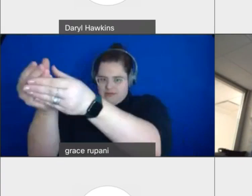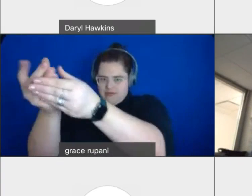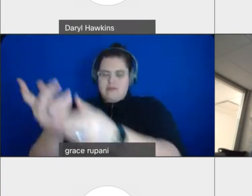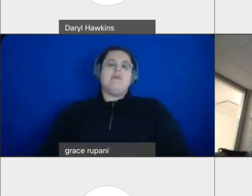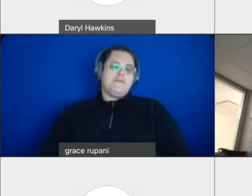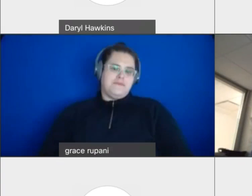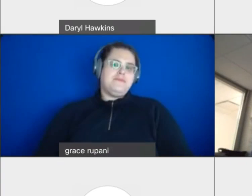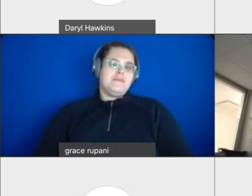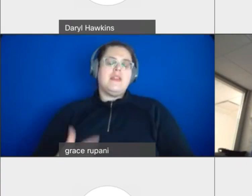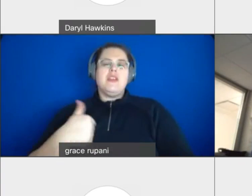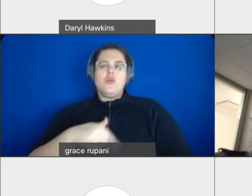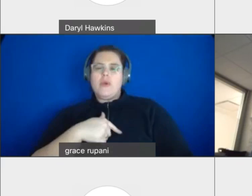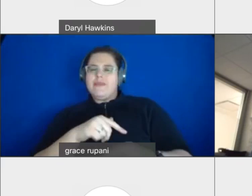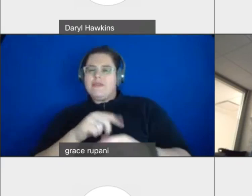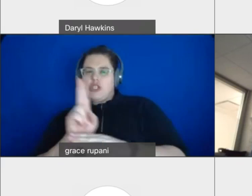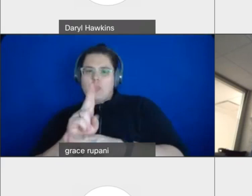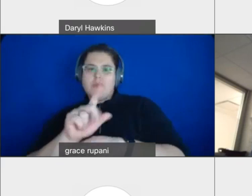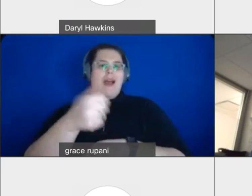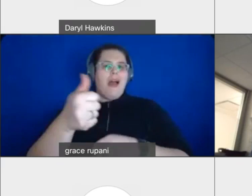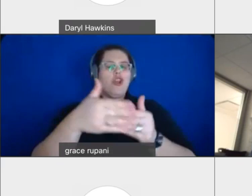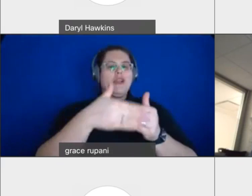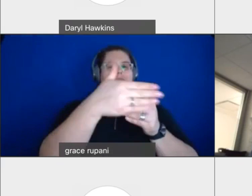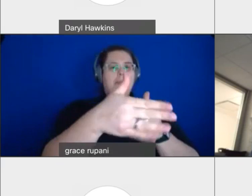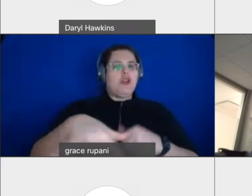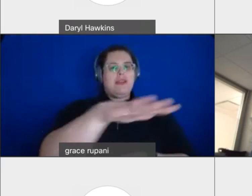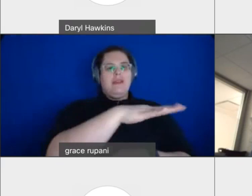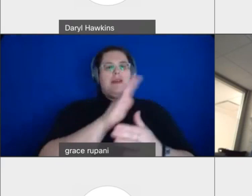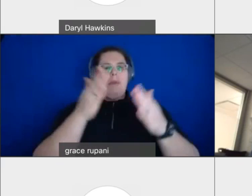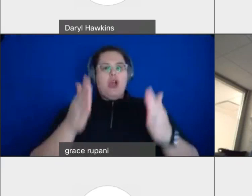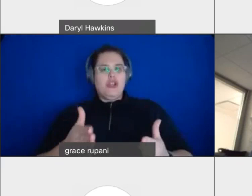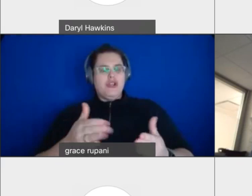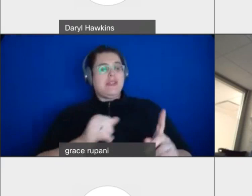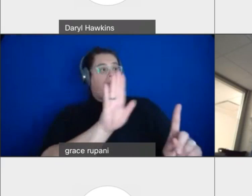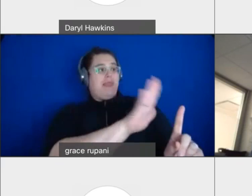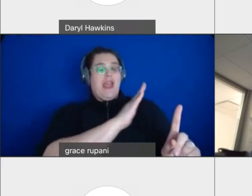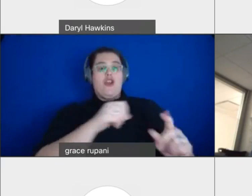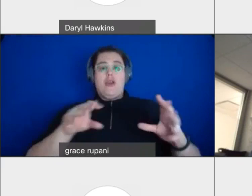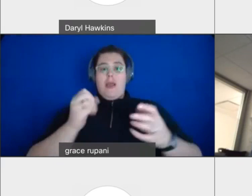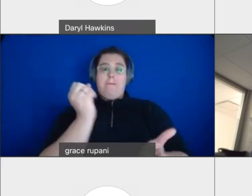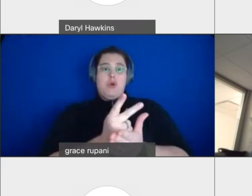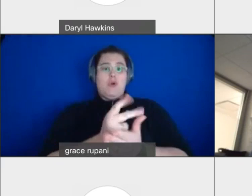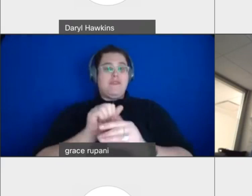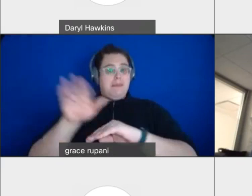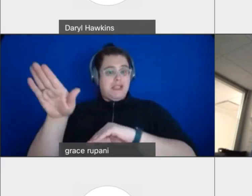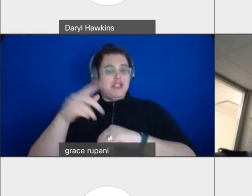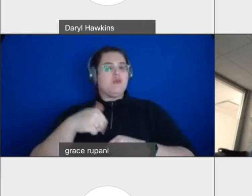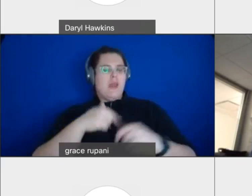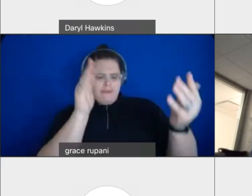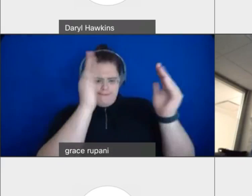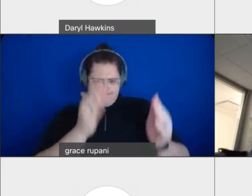kind of tweak what they have, and then submit what we have. So it should be very soon. I'll just say